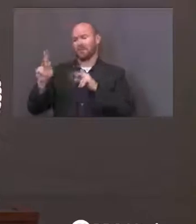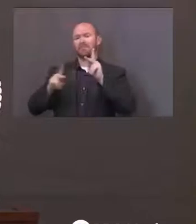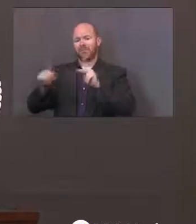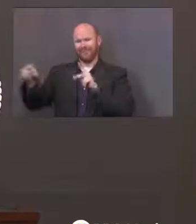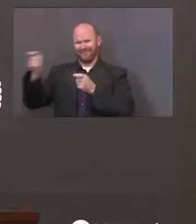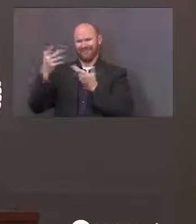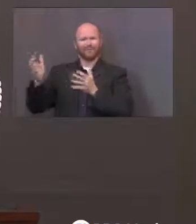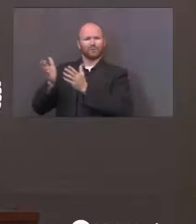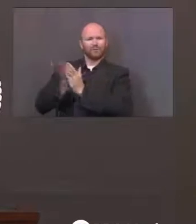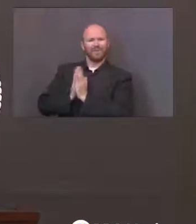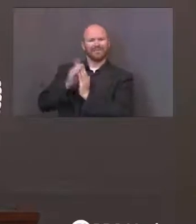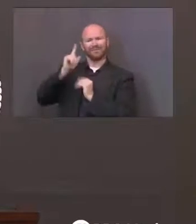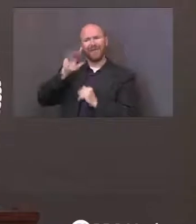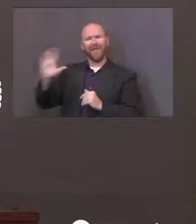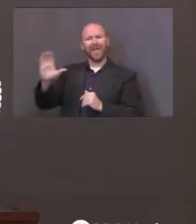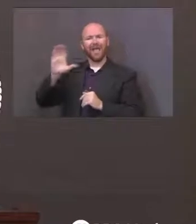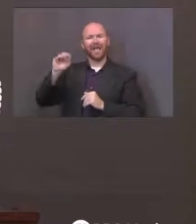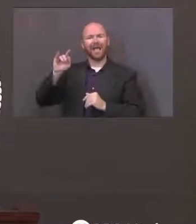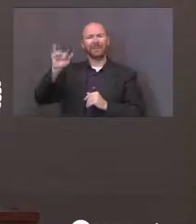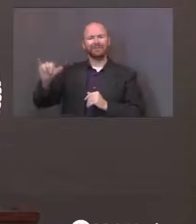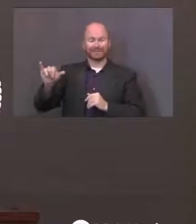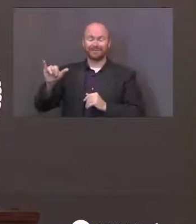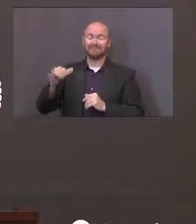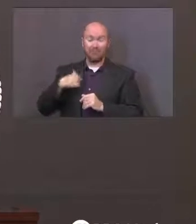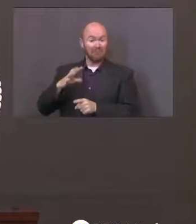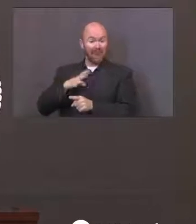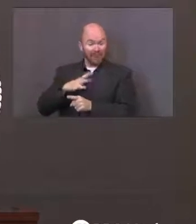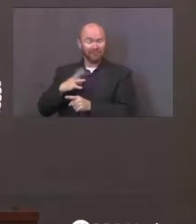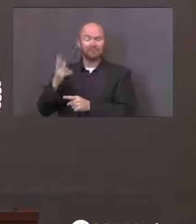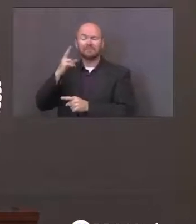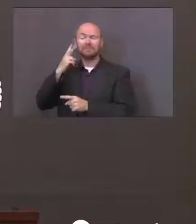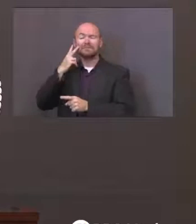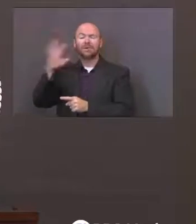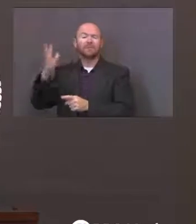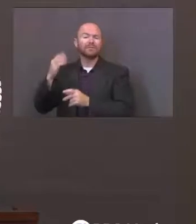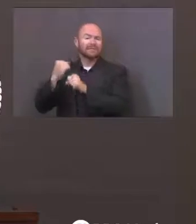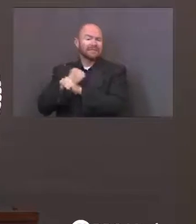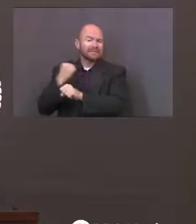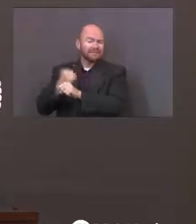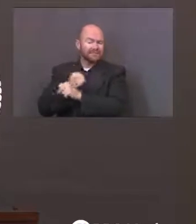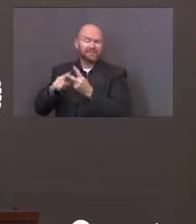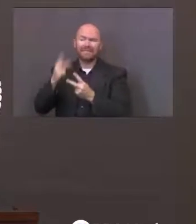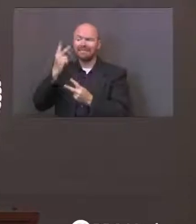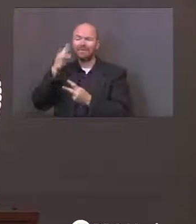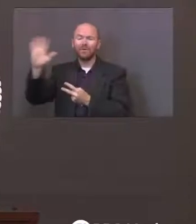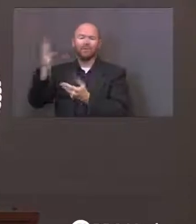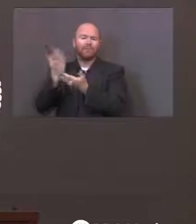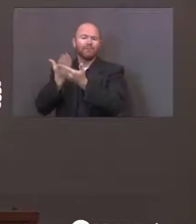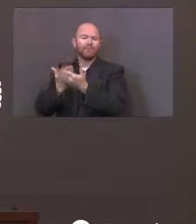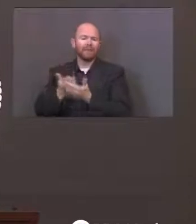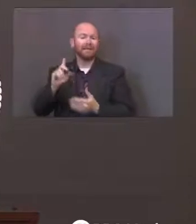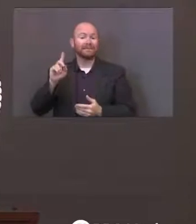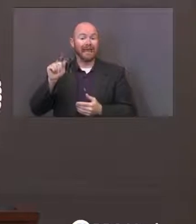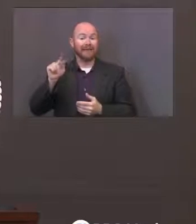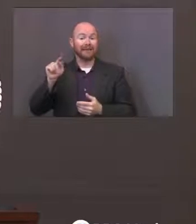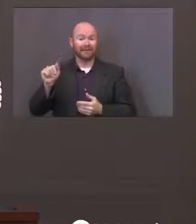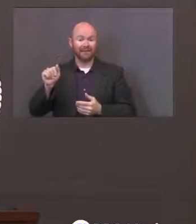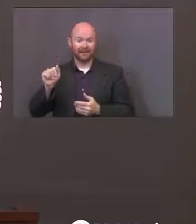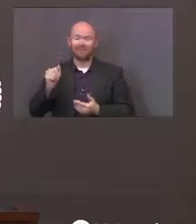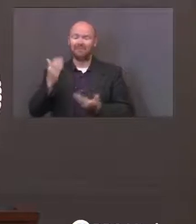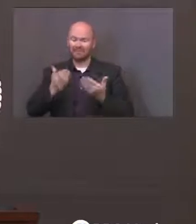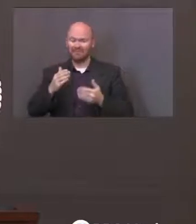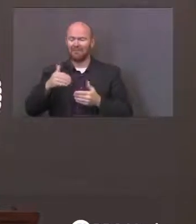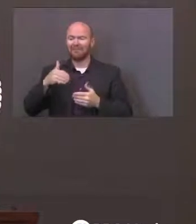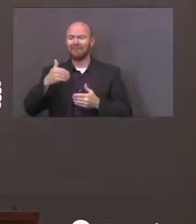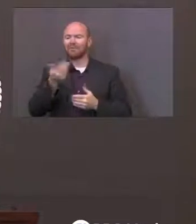to see if they can, in fact, bring some of their data statistics into more stabilization. And we would anticipate that will happen,